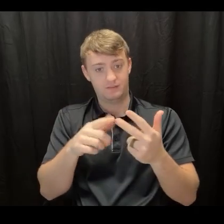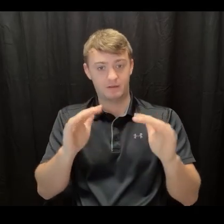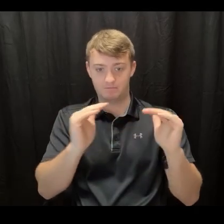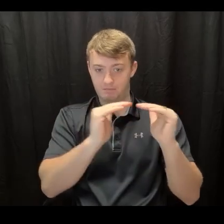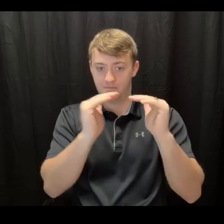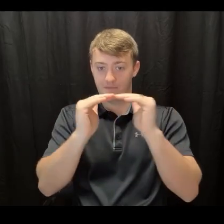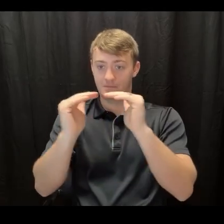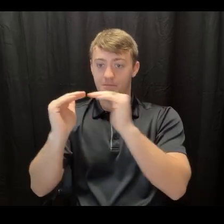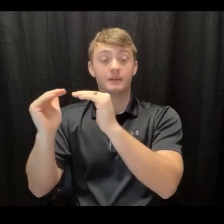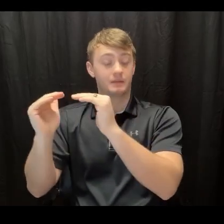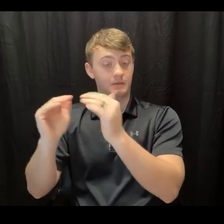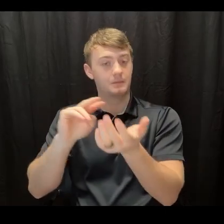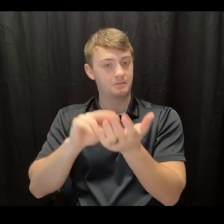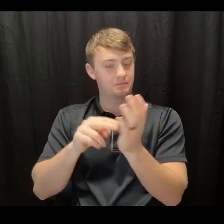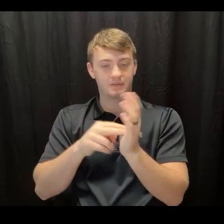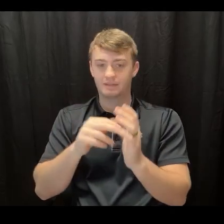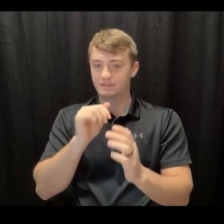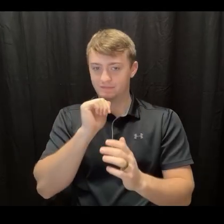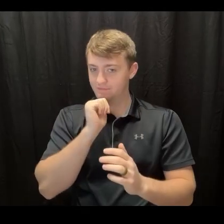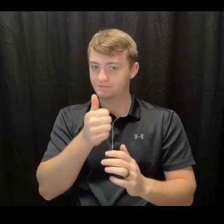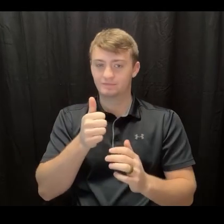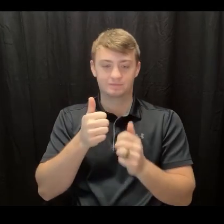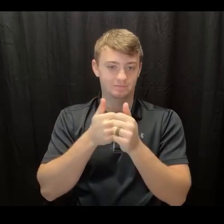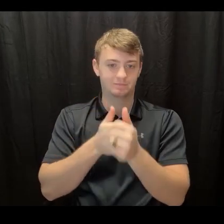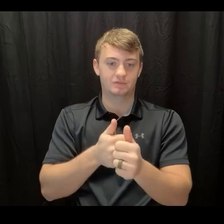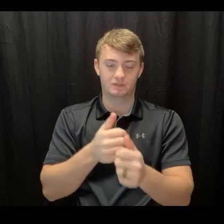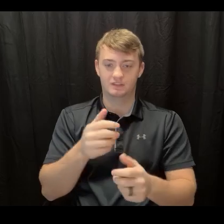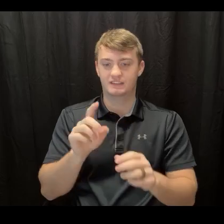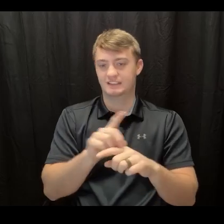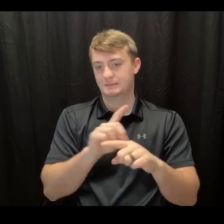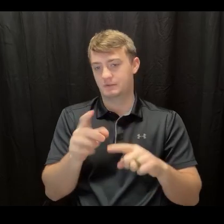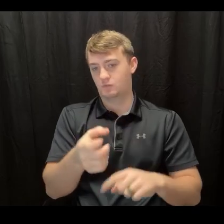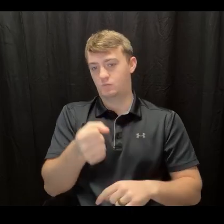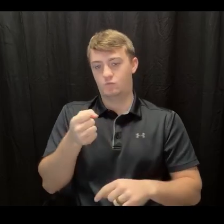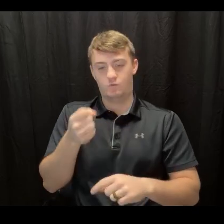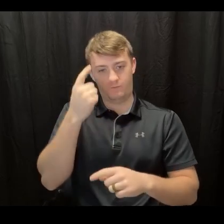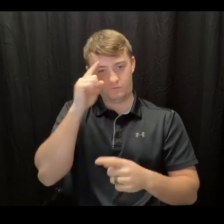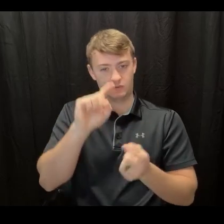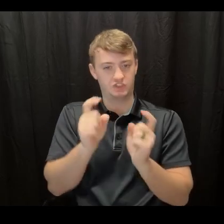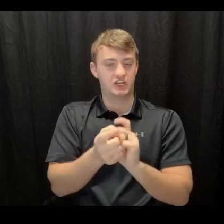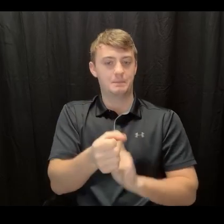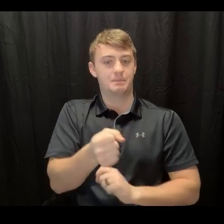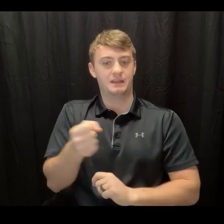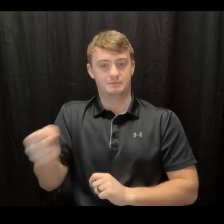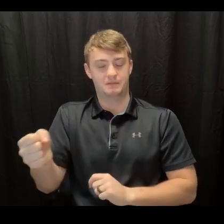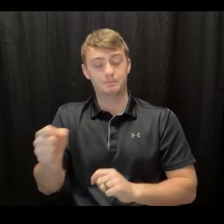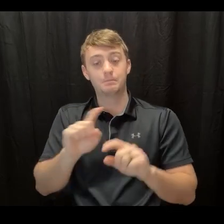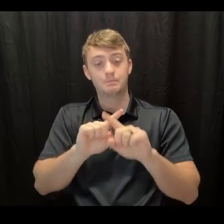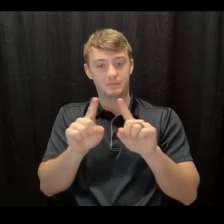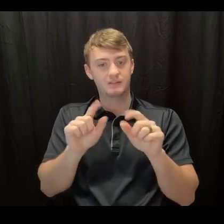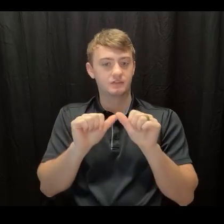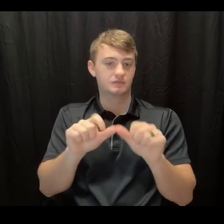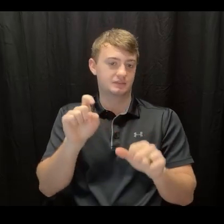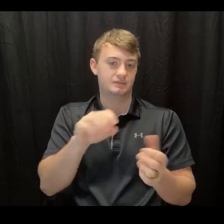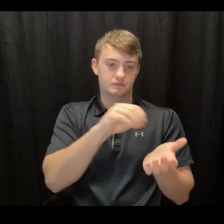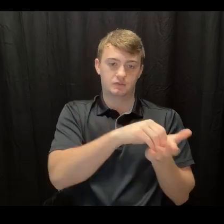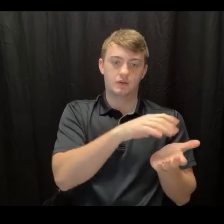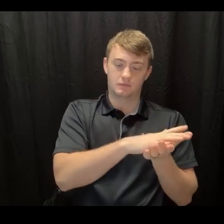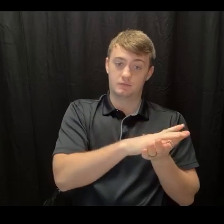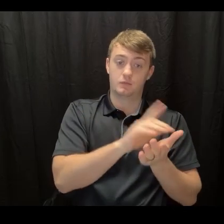on the screen are met, then these would not constitute a disciplinary removal towards change of placement, but they should continue